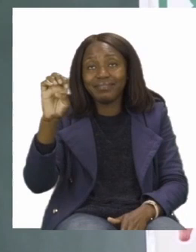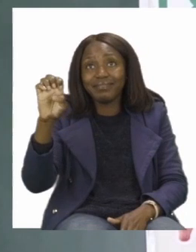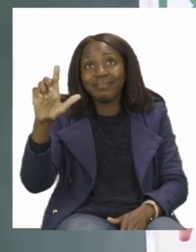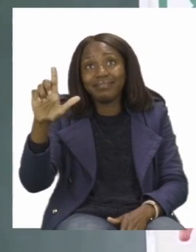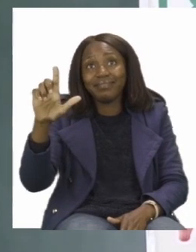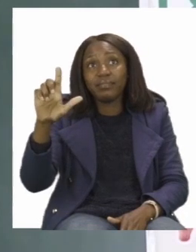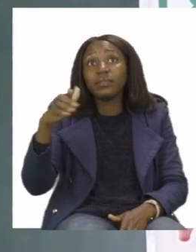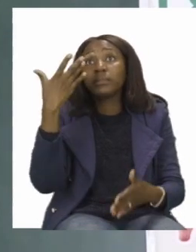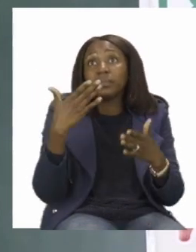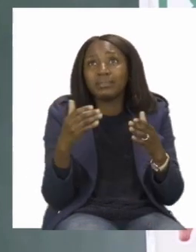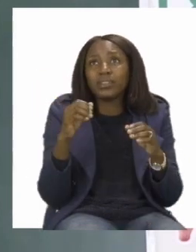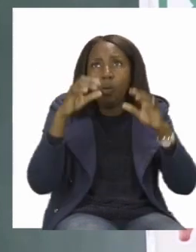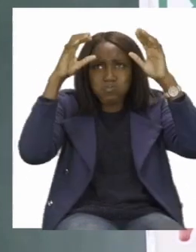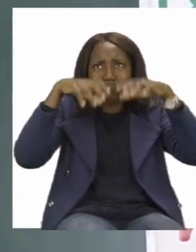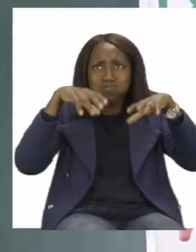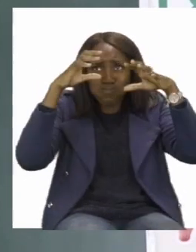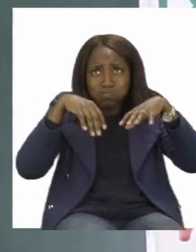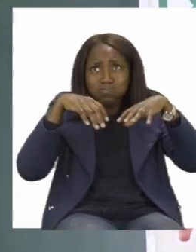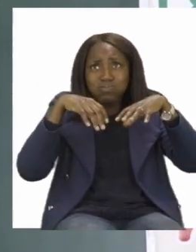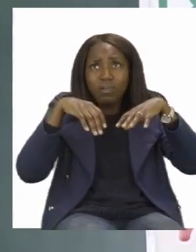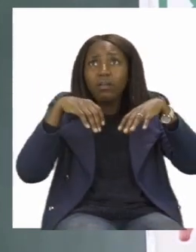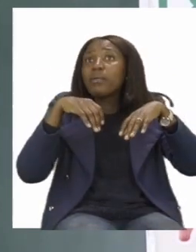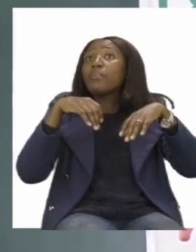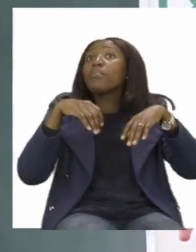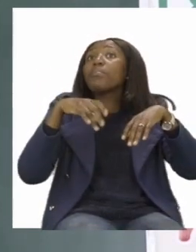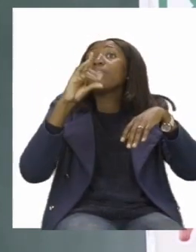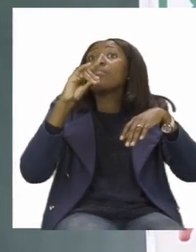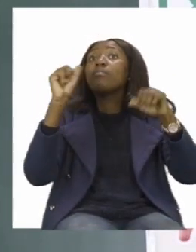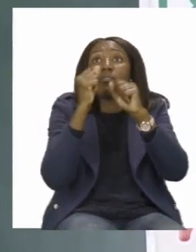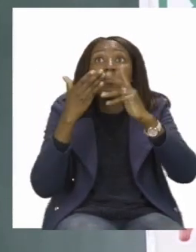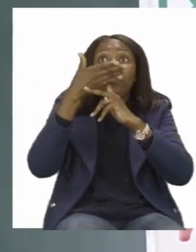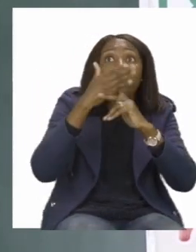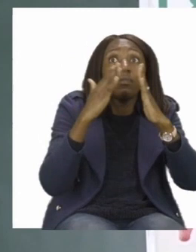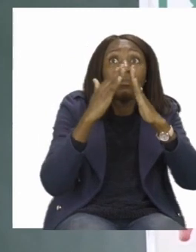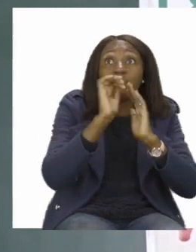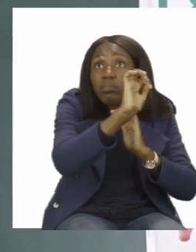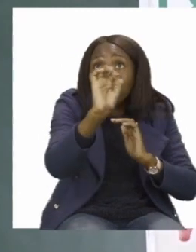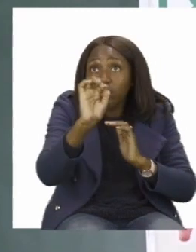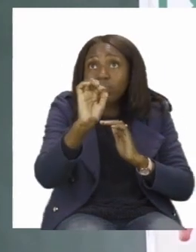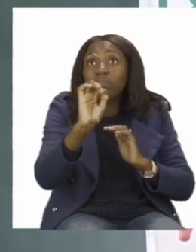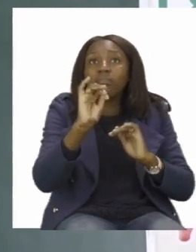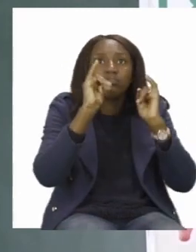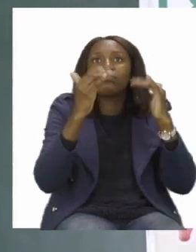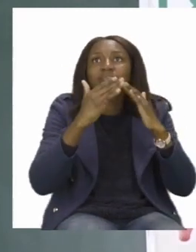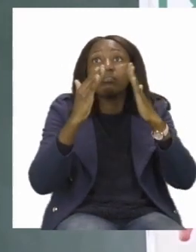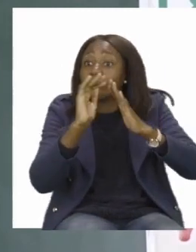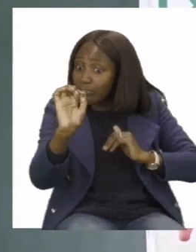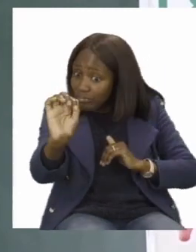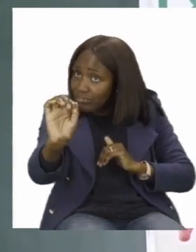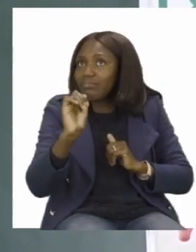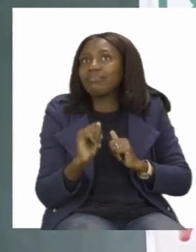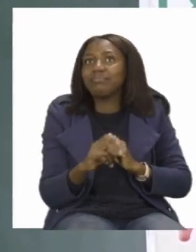is not allowed in the house. Instead, it might have its own little house called a kennel. So we now know